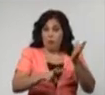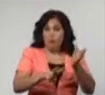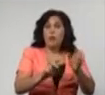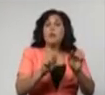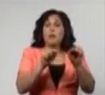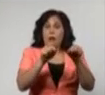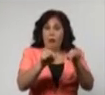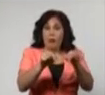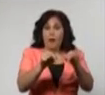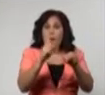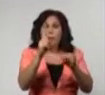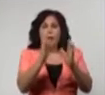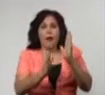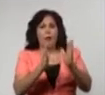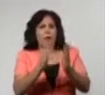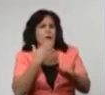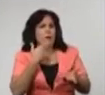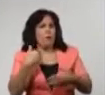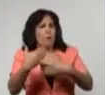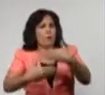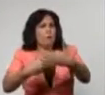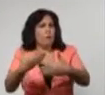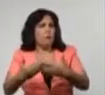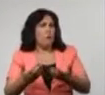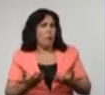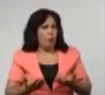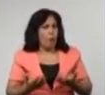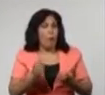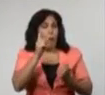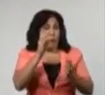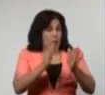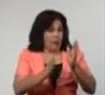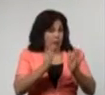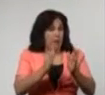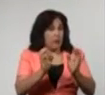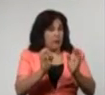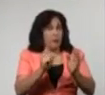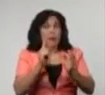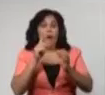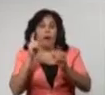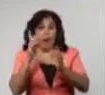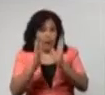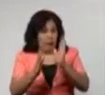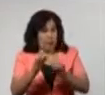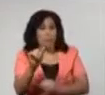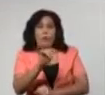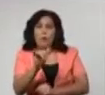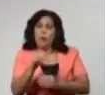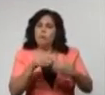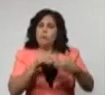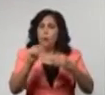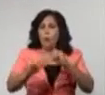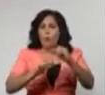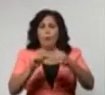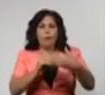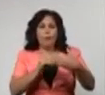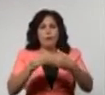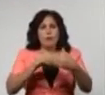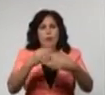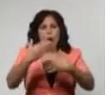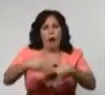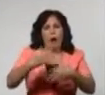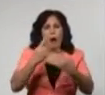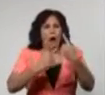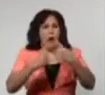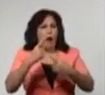There are also the news reports generated in those territories which have implemented phase